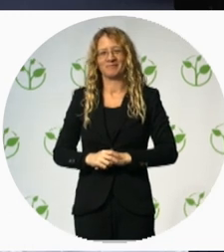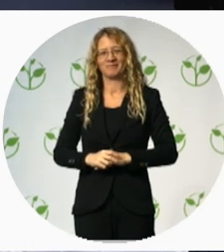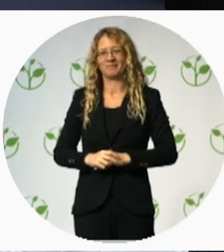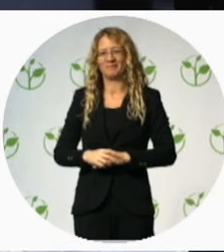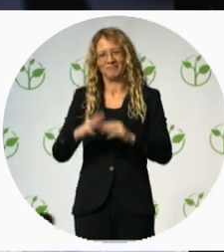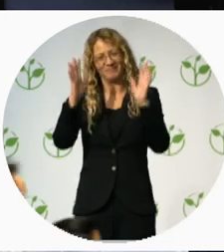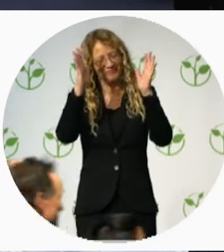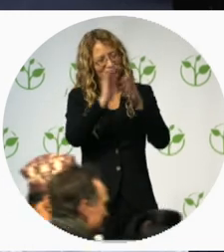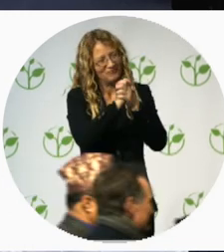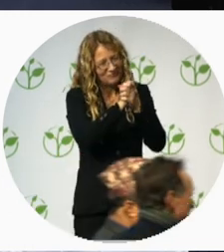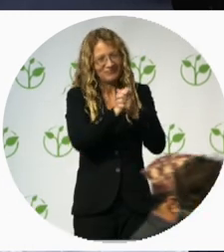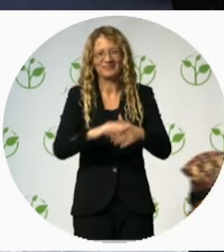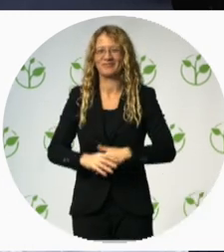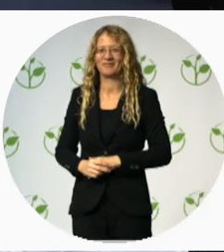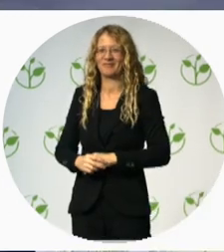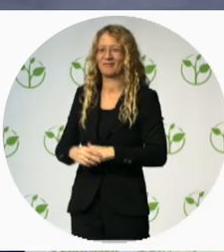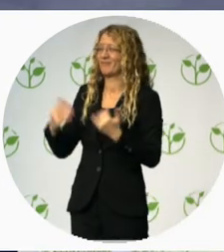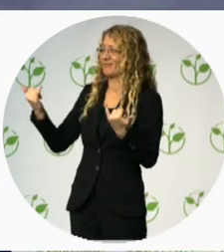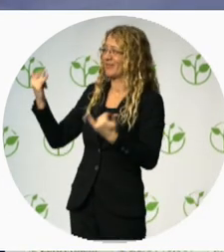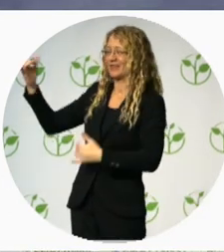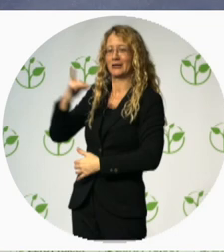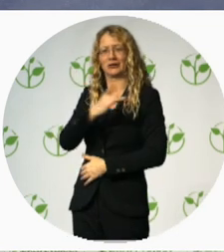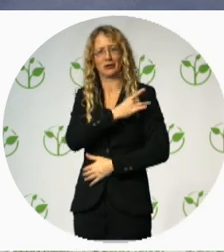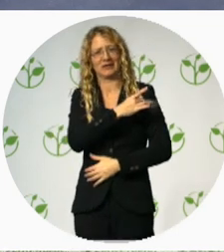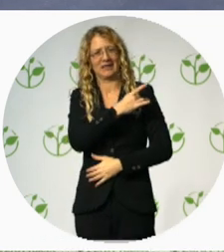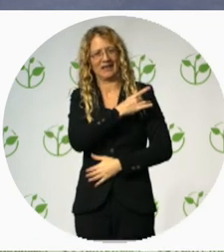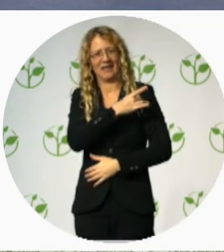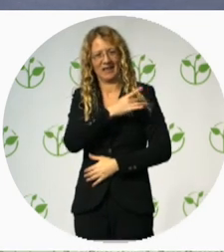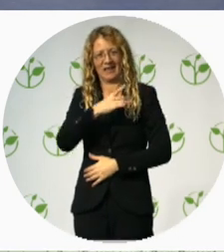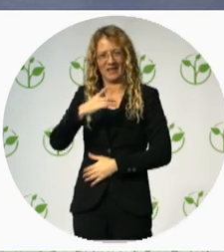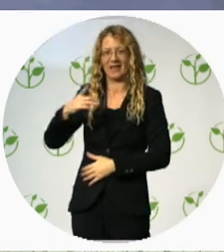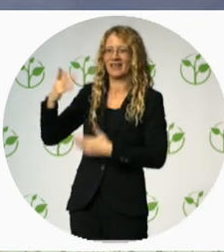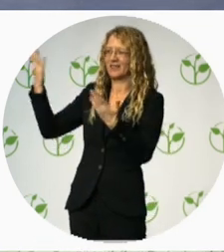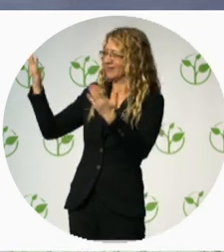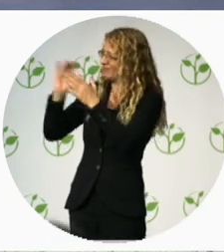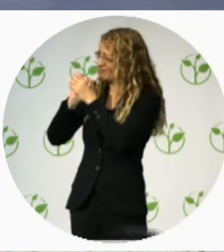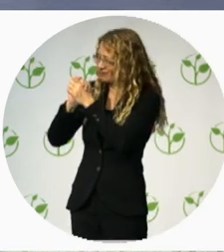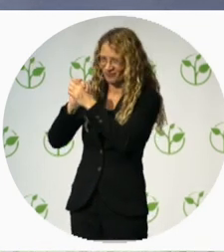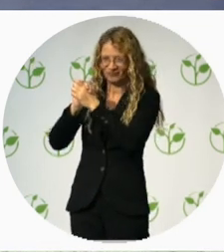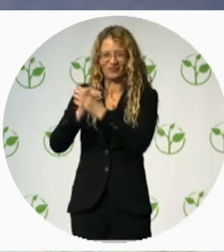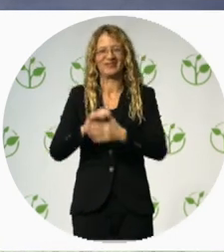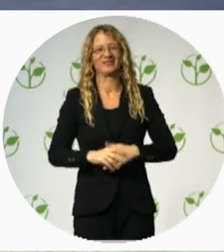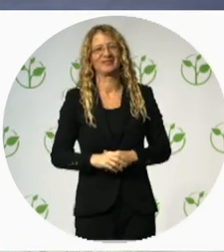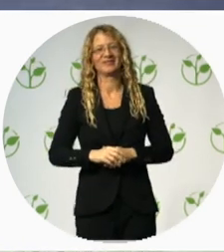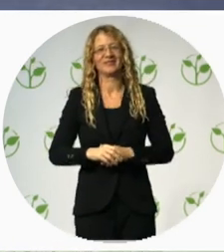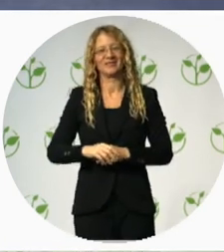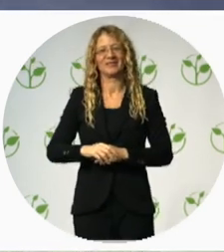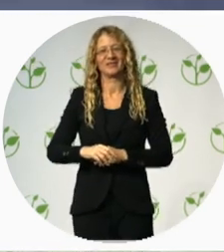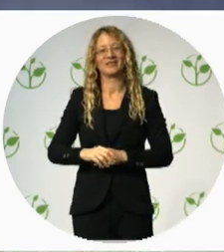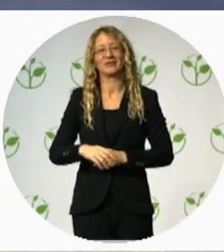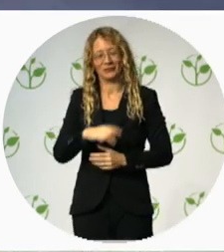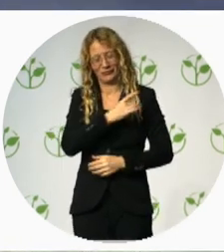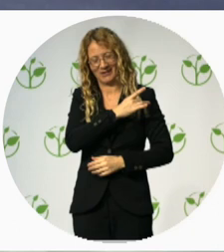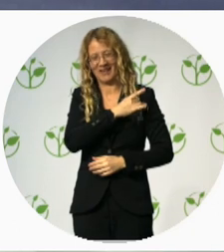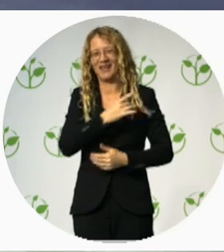Founded in 2016 and based in Santiago, Chile, Lazario Tech SBA has developed an application that connects a visitor